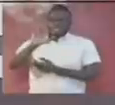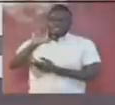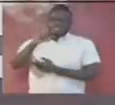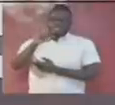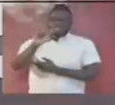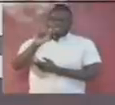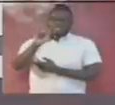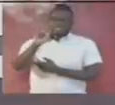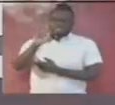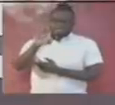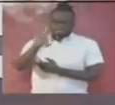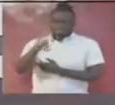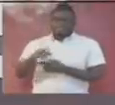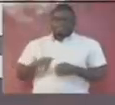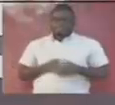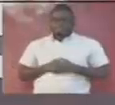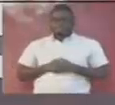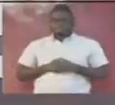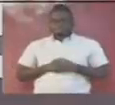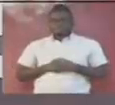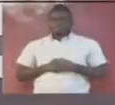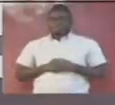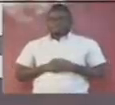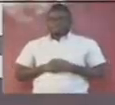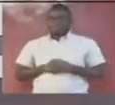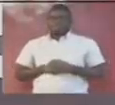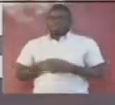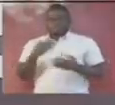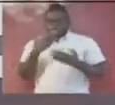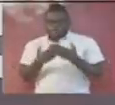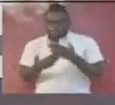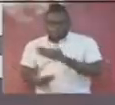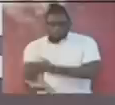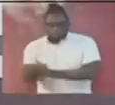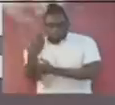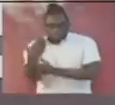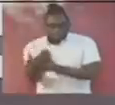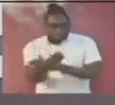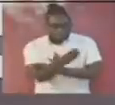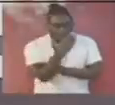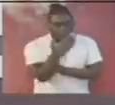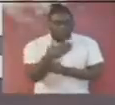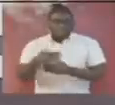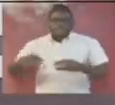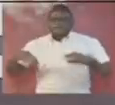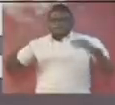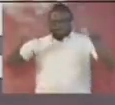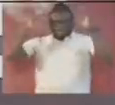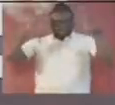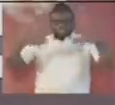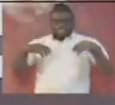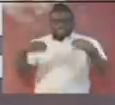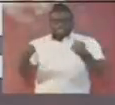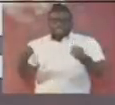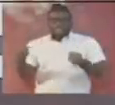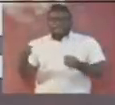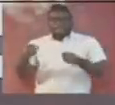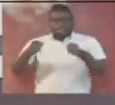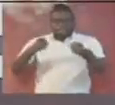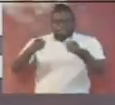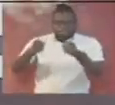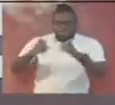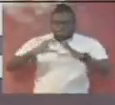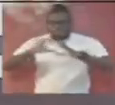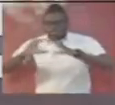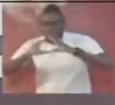Dr. Othello, Ms. Alcantara, members of the media, and the